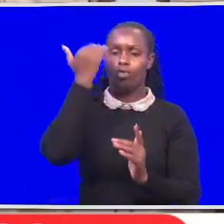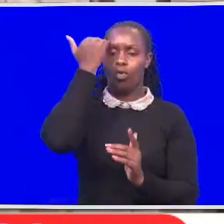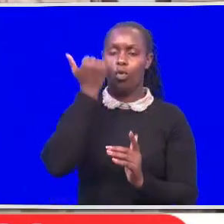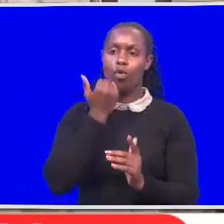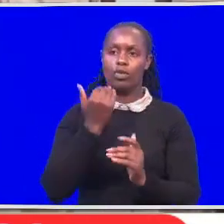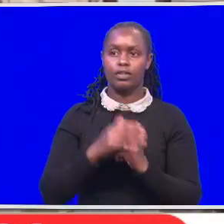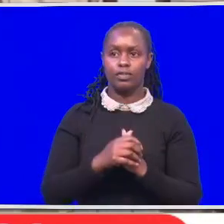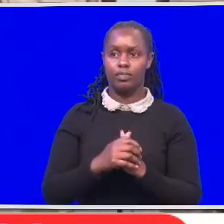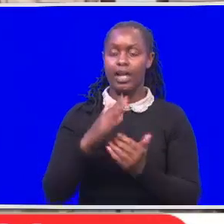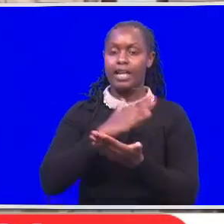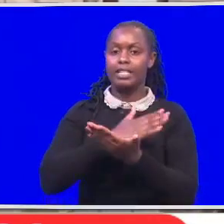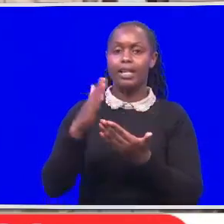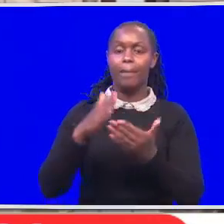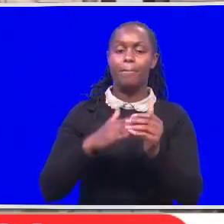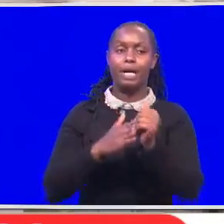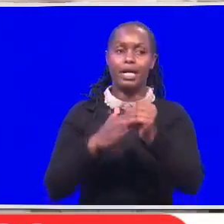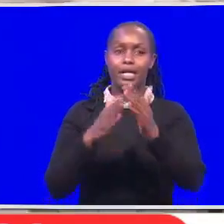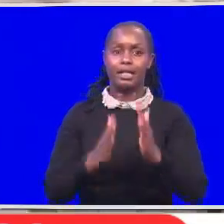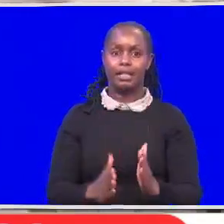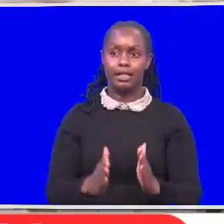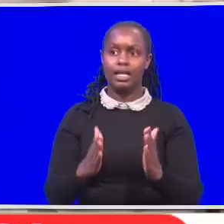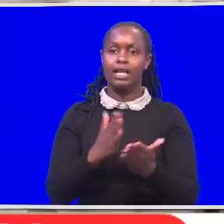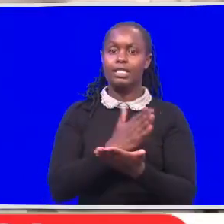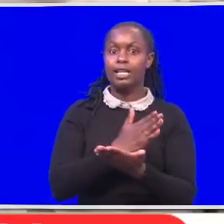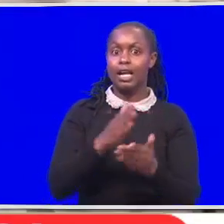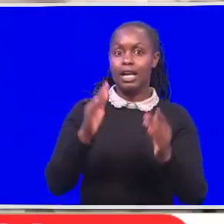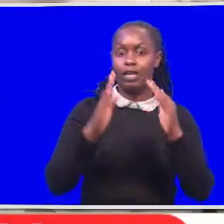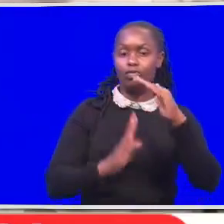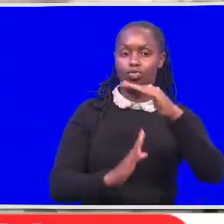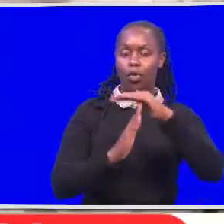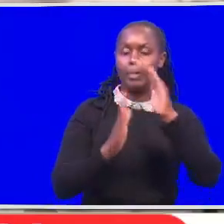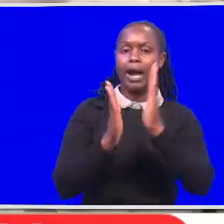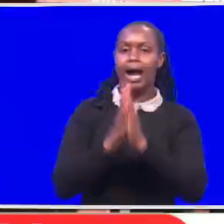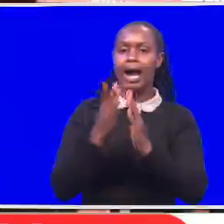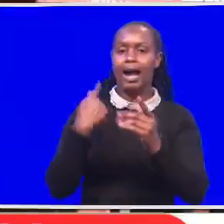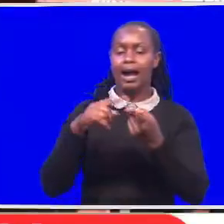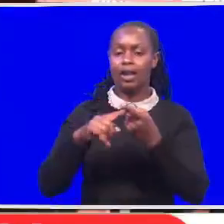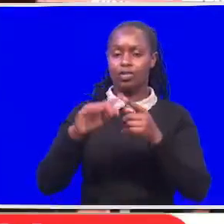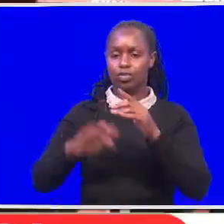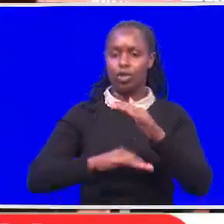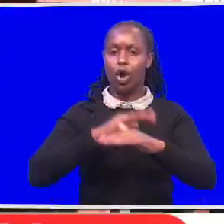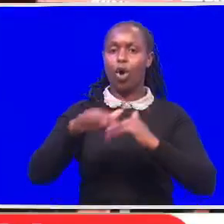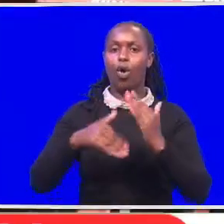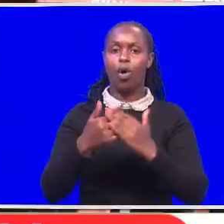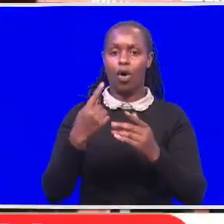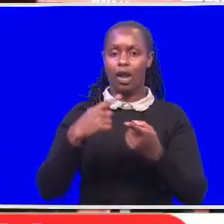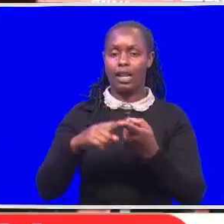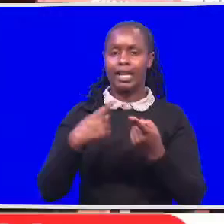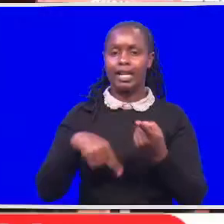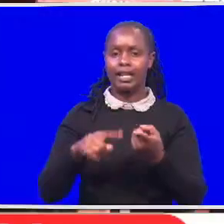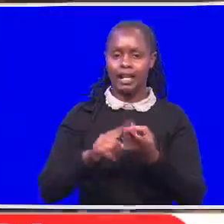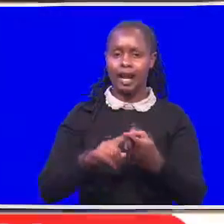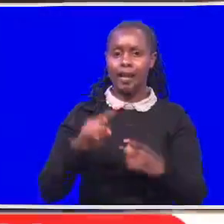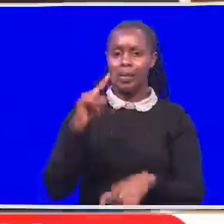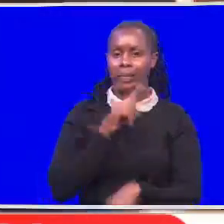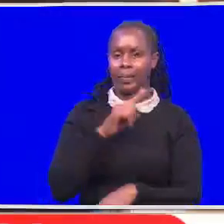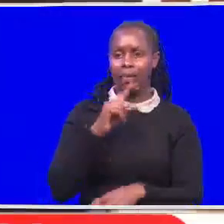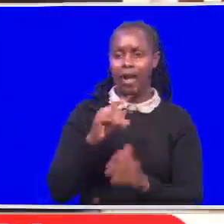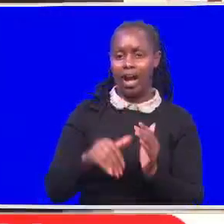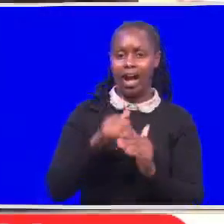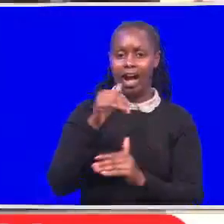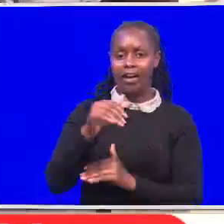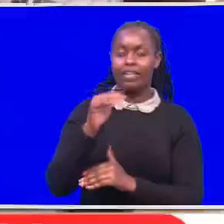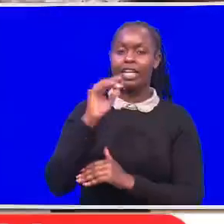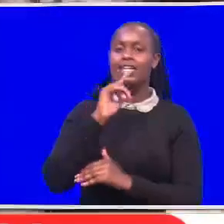and junior officers linked to the Kiamashiri and Kangai police stations are in hot soup following Deputy President Rigathi